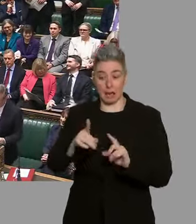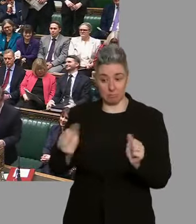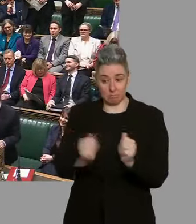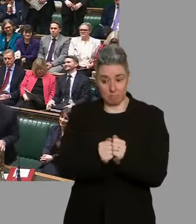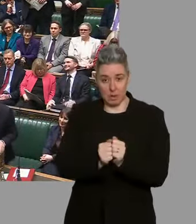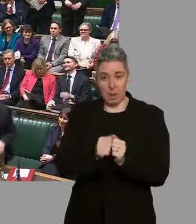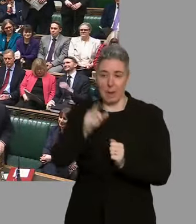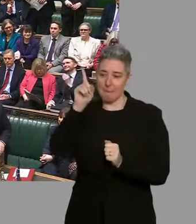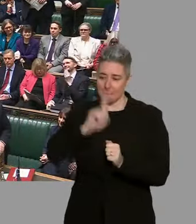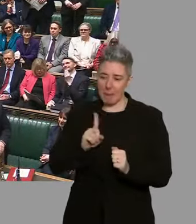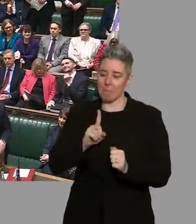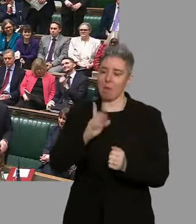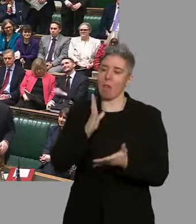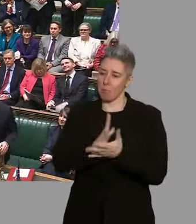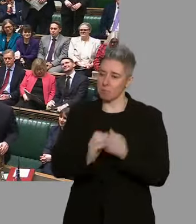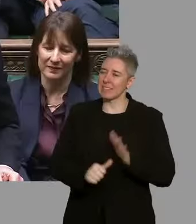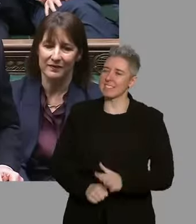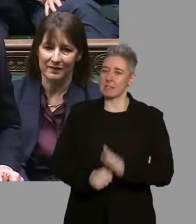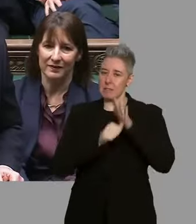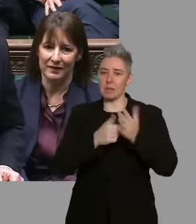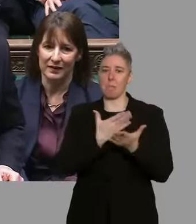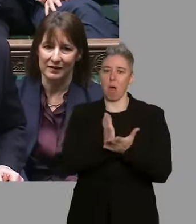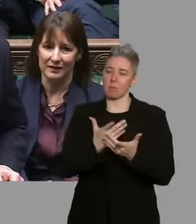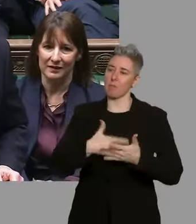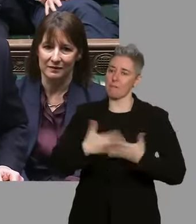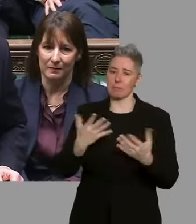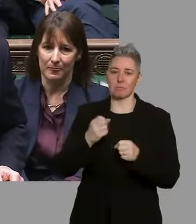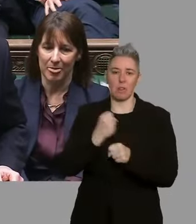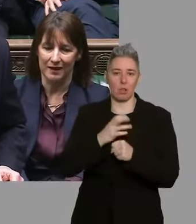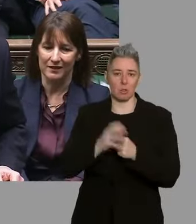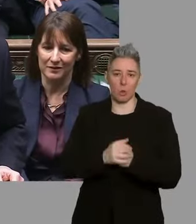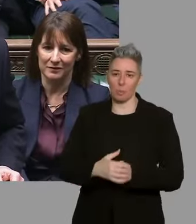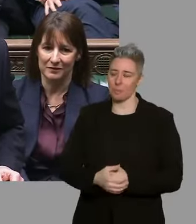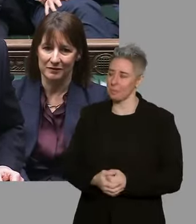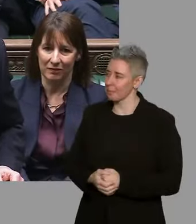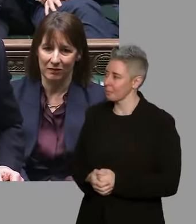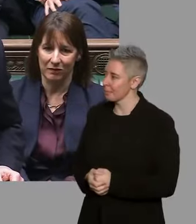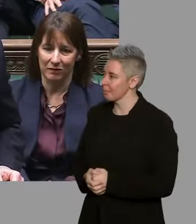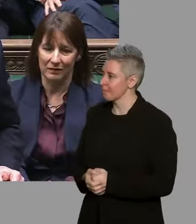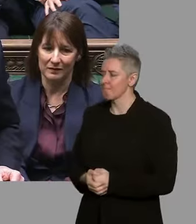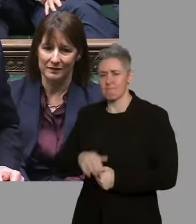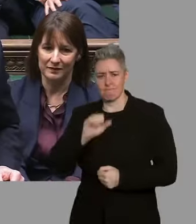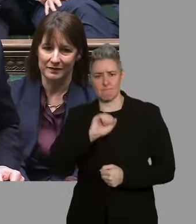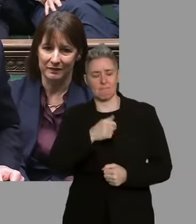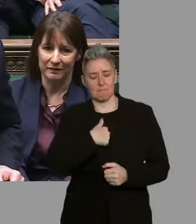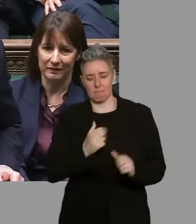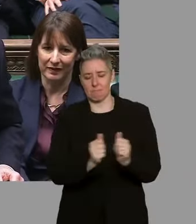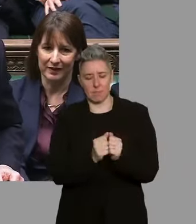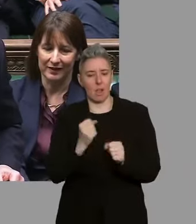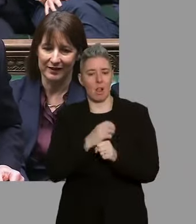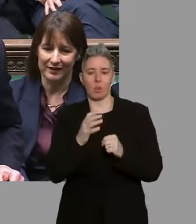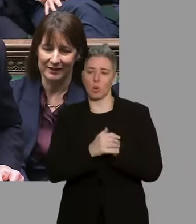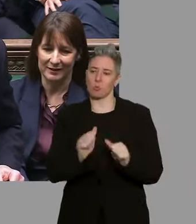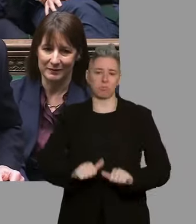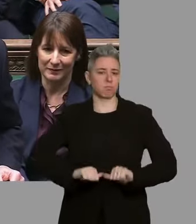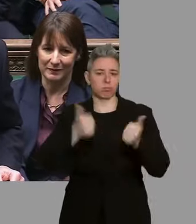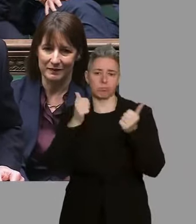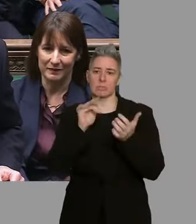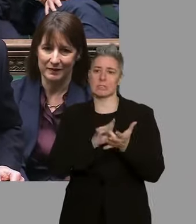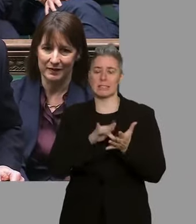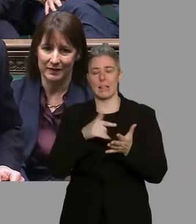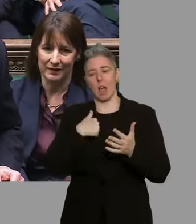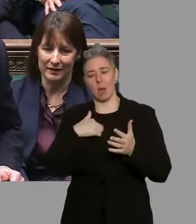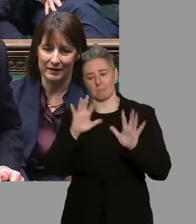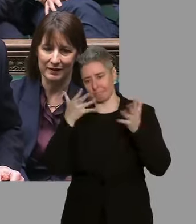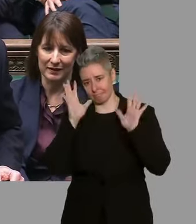I thank her for raising this. Glasgow's a great city, and I'm very happy to join with her in congratulating the people of Glasgow on the